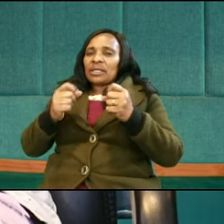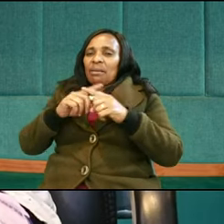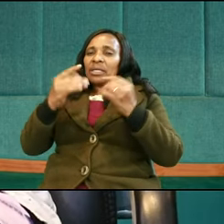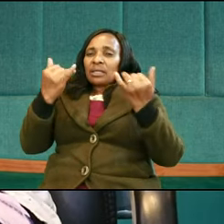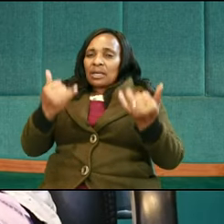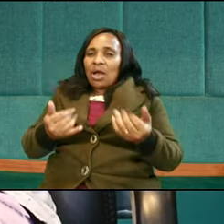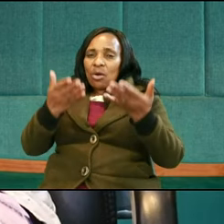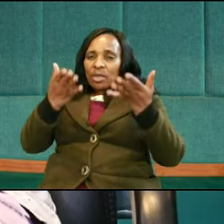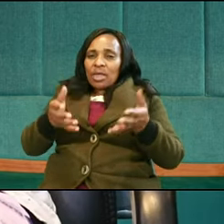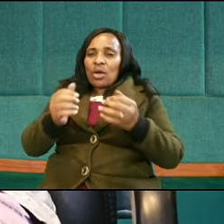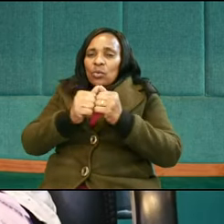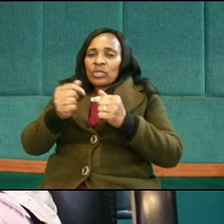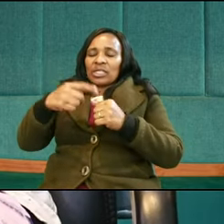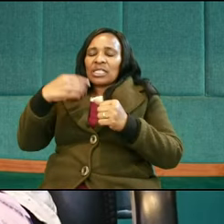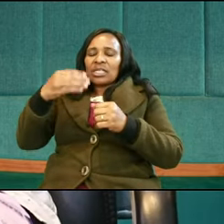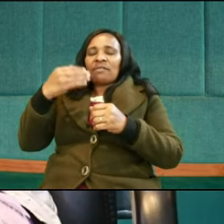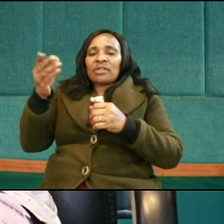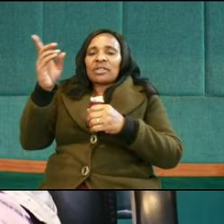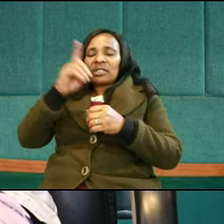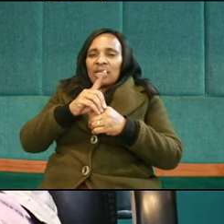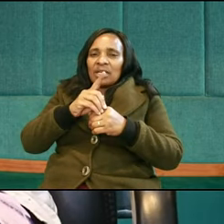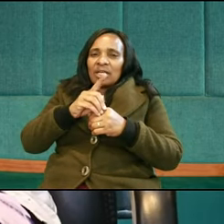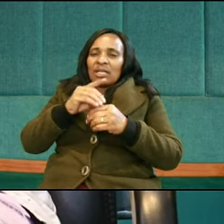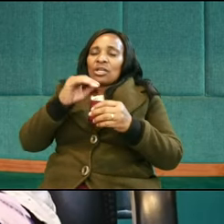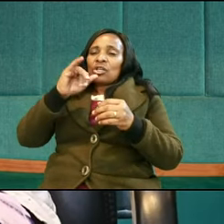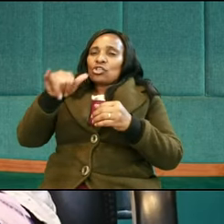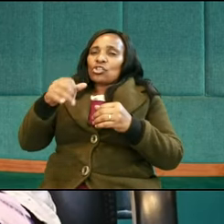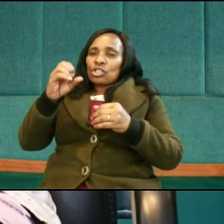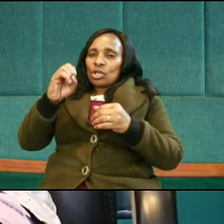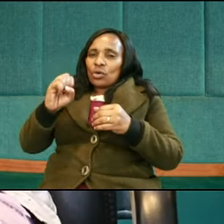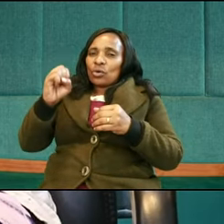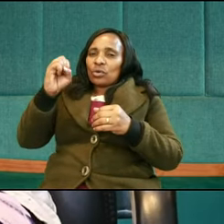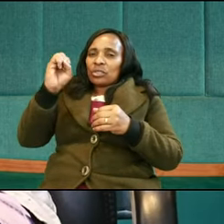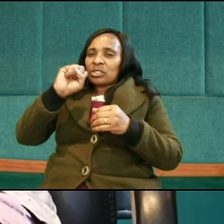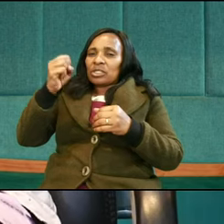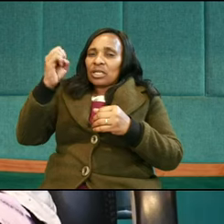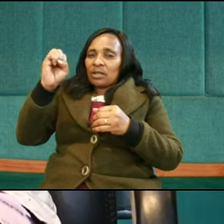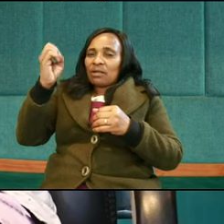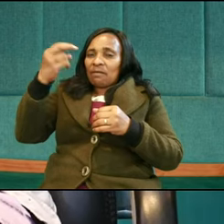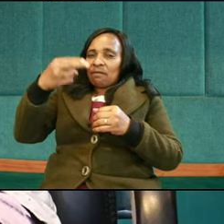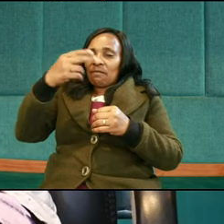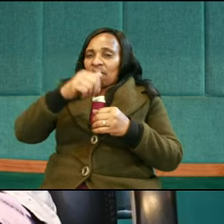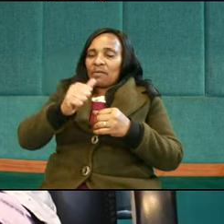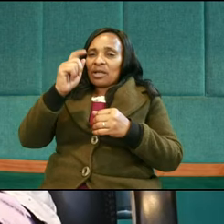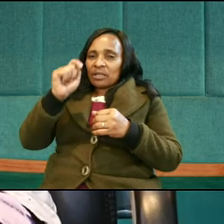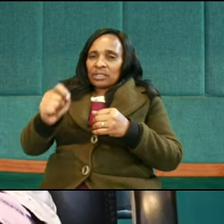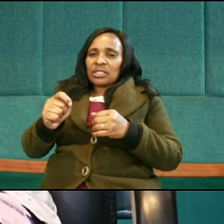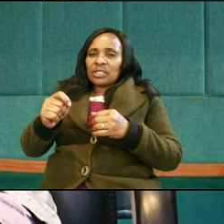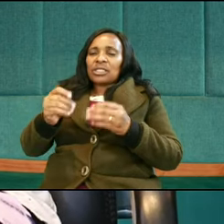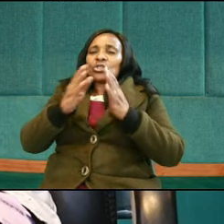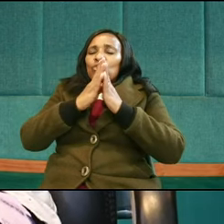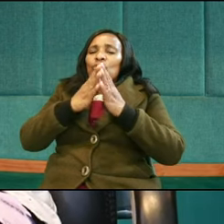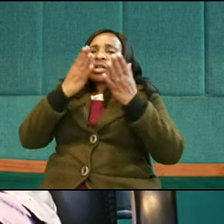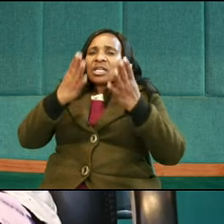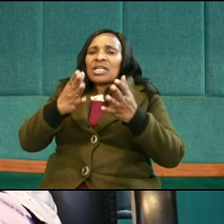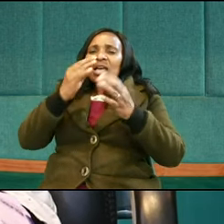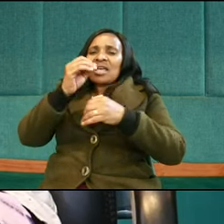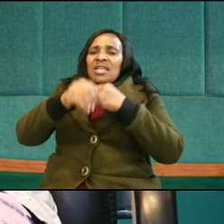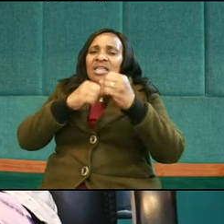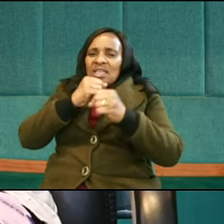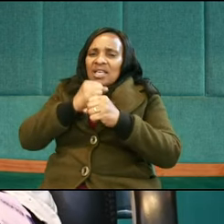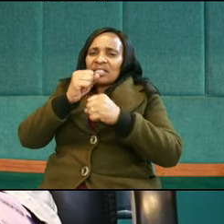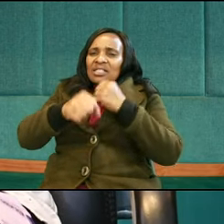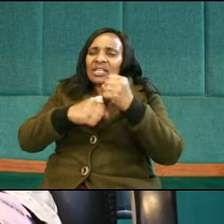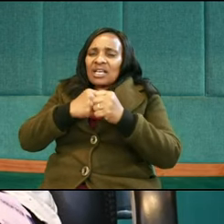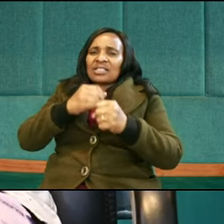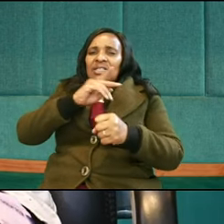they're here with us day to day. Look at King Jehoshaphat. His story has been here all these years. So many